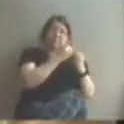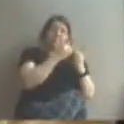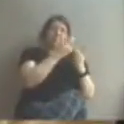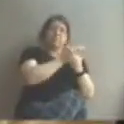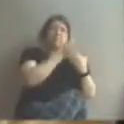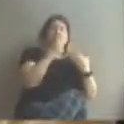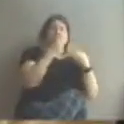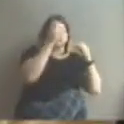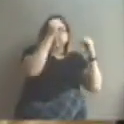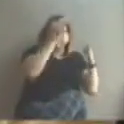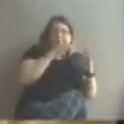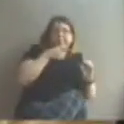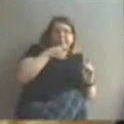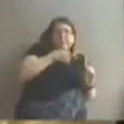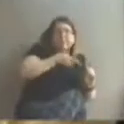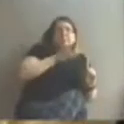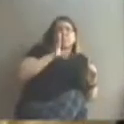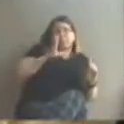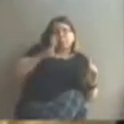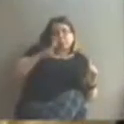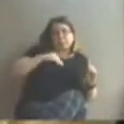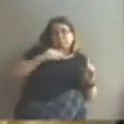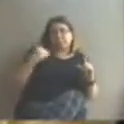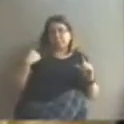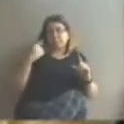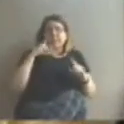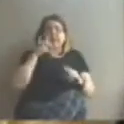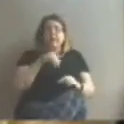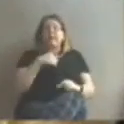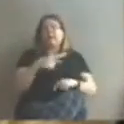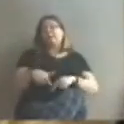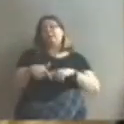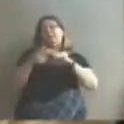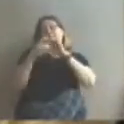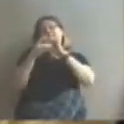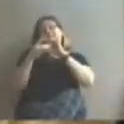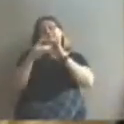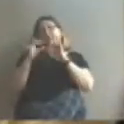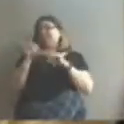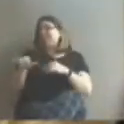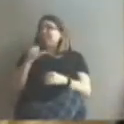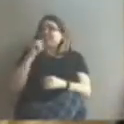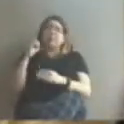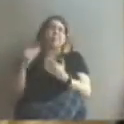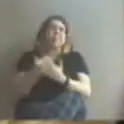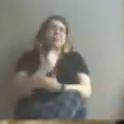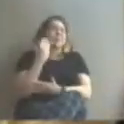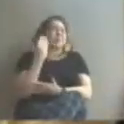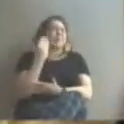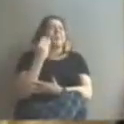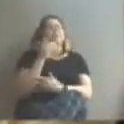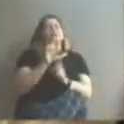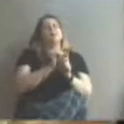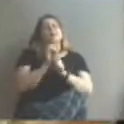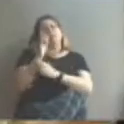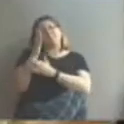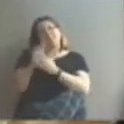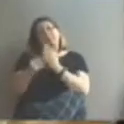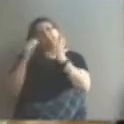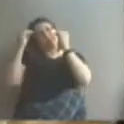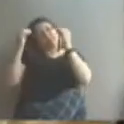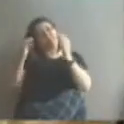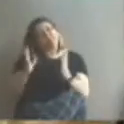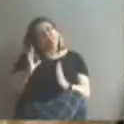resource teachers who would take ownership of that. And I'll pause to say that this is not new. This is also a part of teachers who